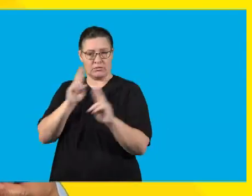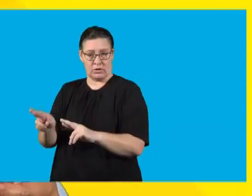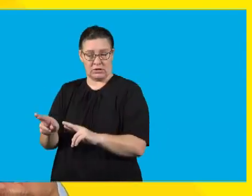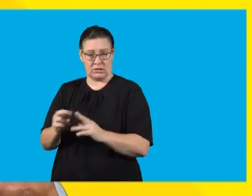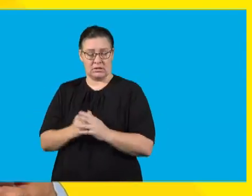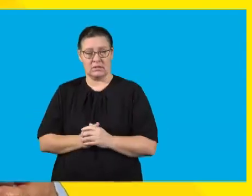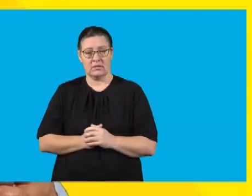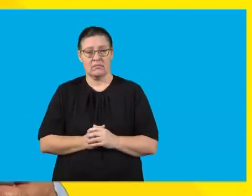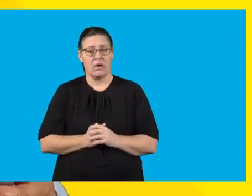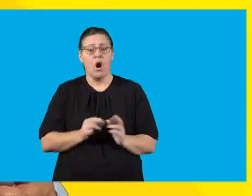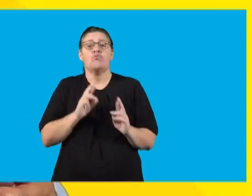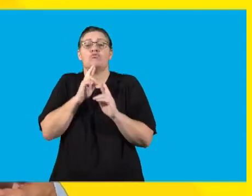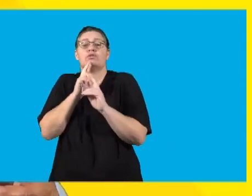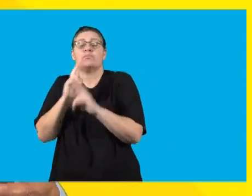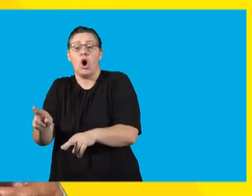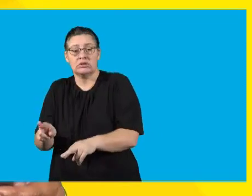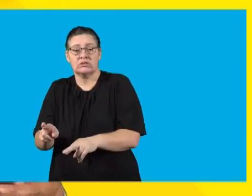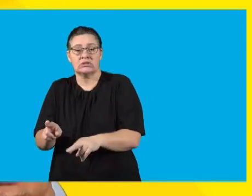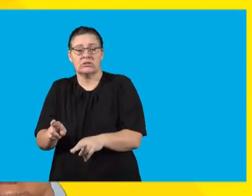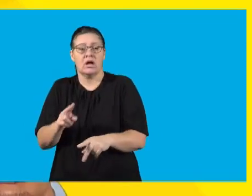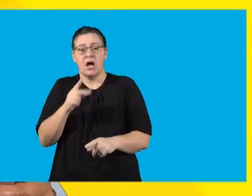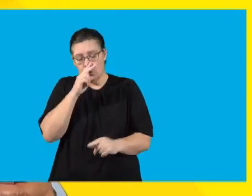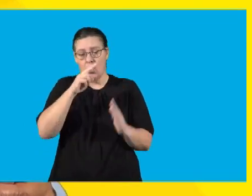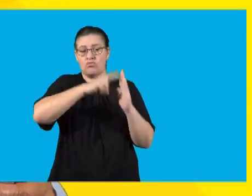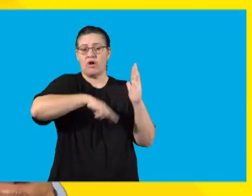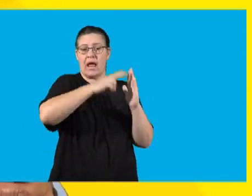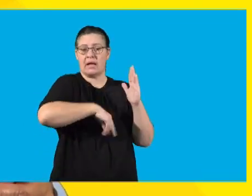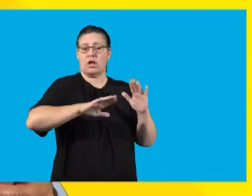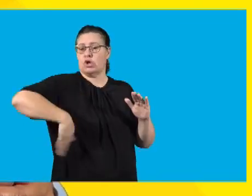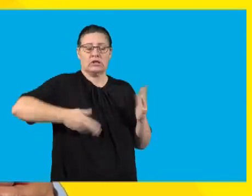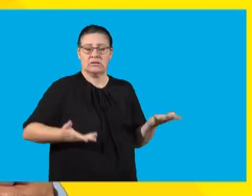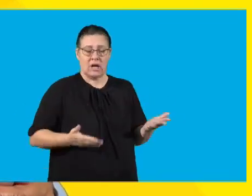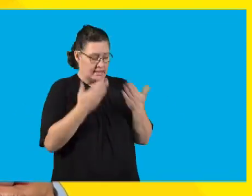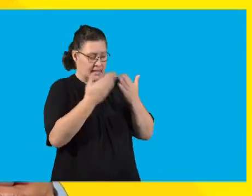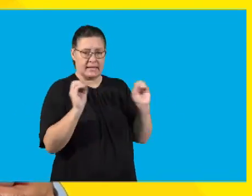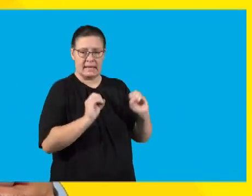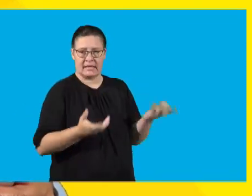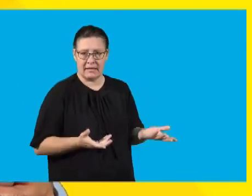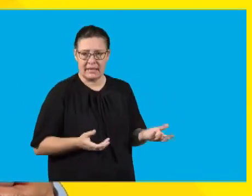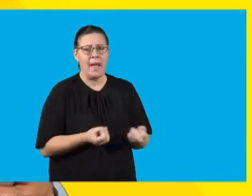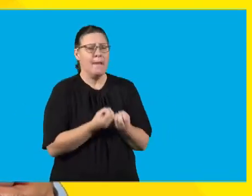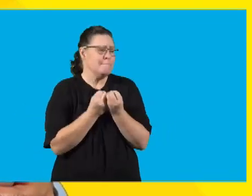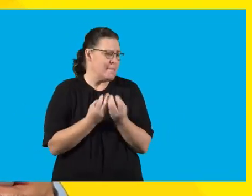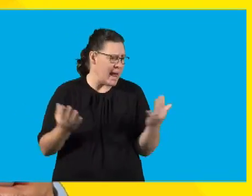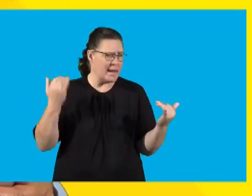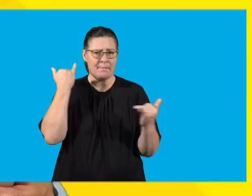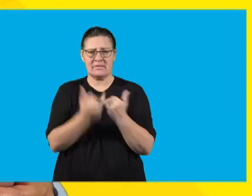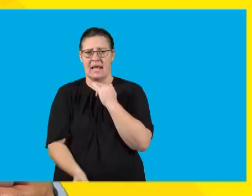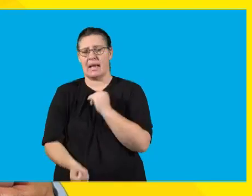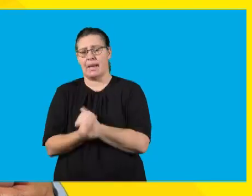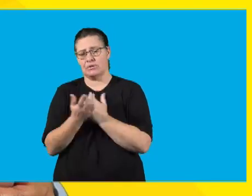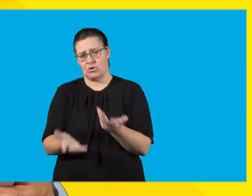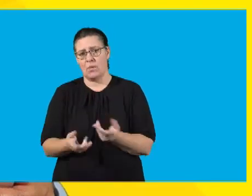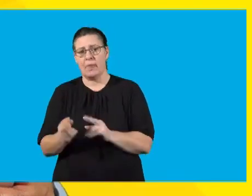Okay, and remember, we cannot respond to a genre you haven't studied. And many learners make this mistake